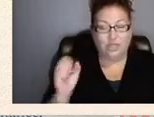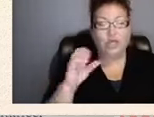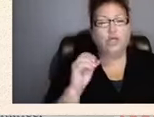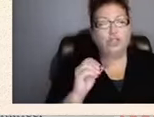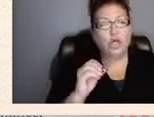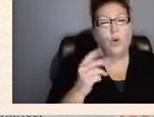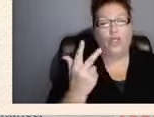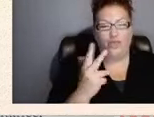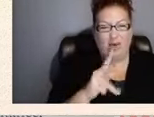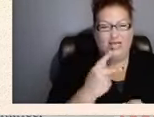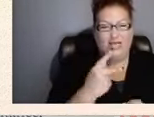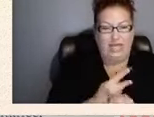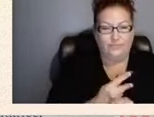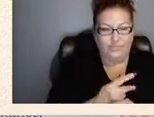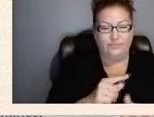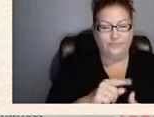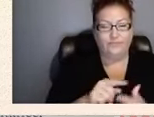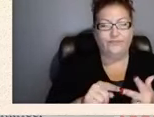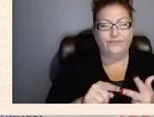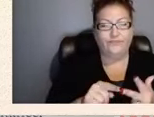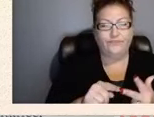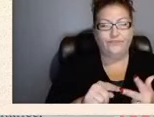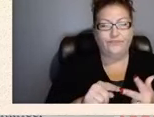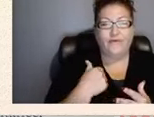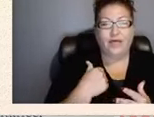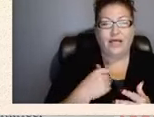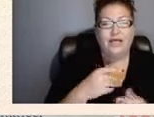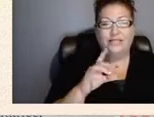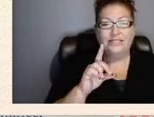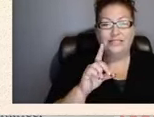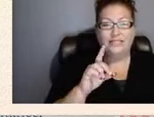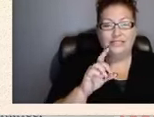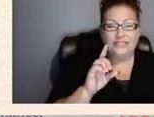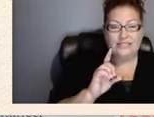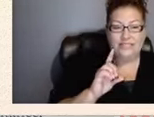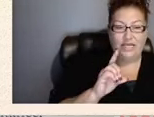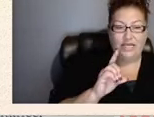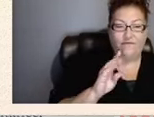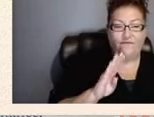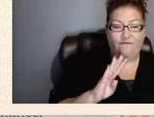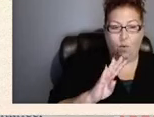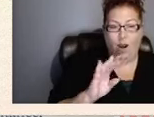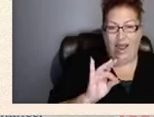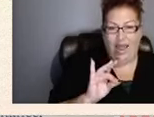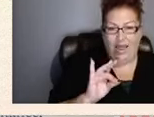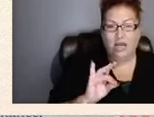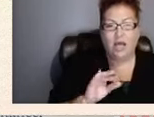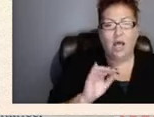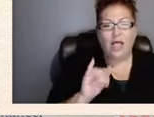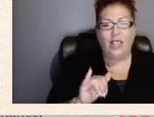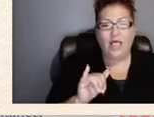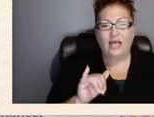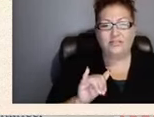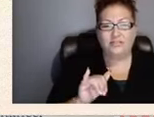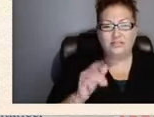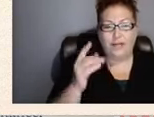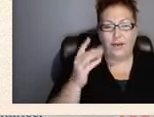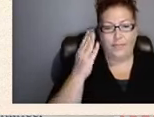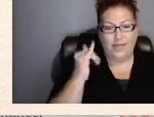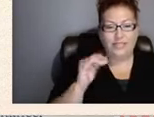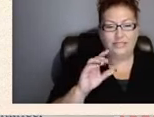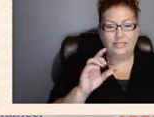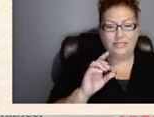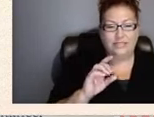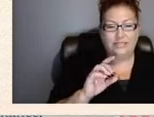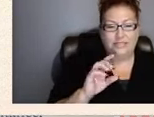trust. There's what's referred to as a D4A trust, and this is because the D4A, D4B,